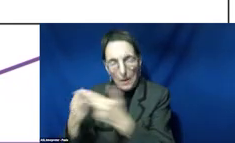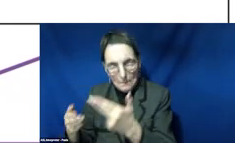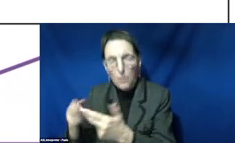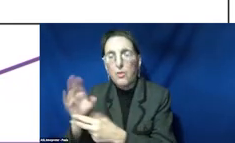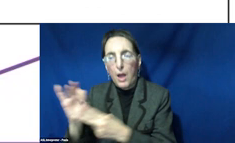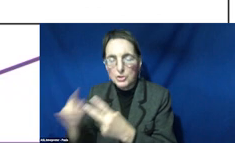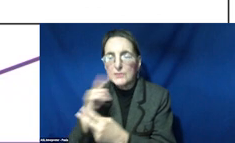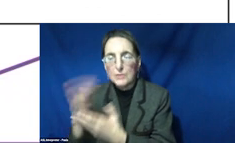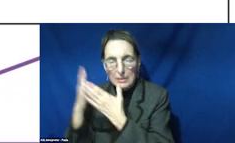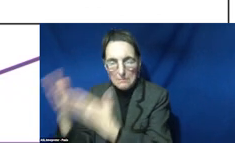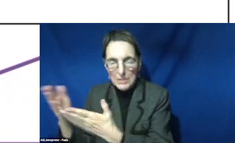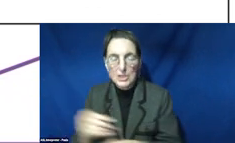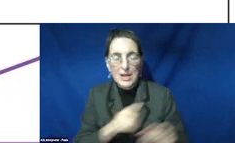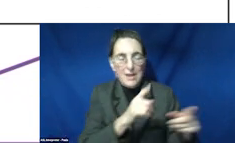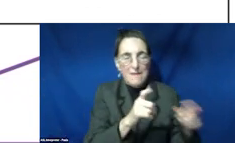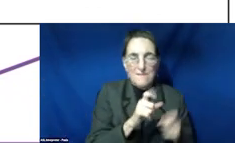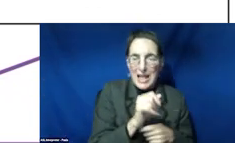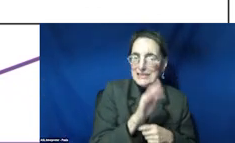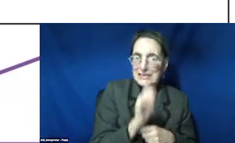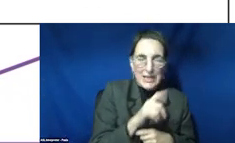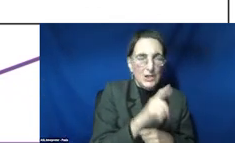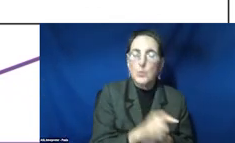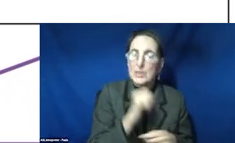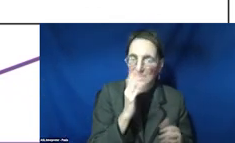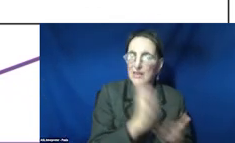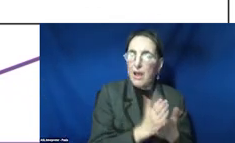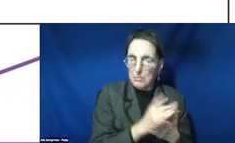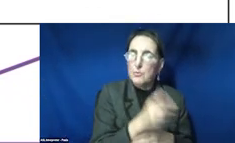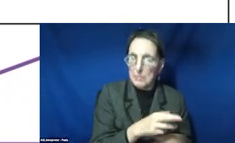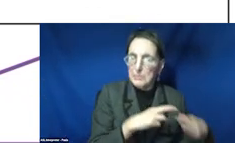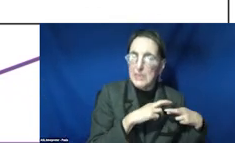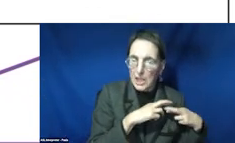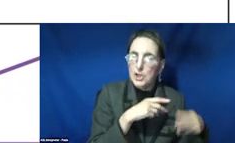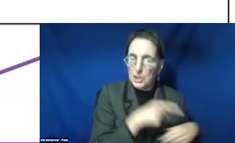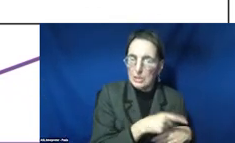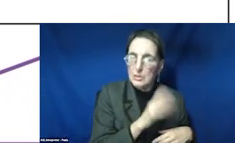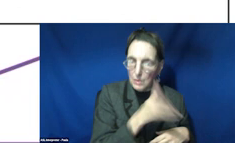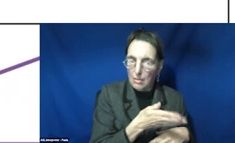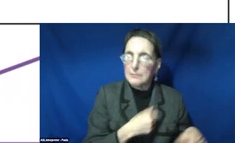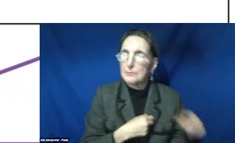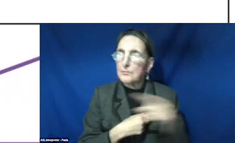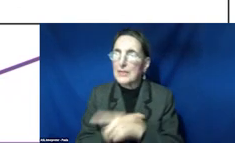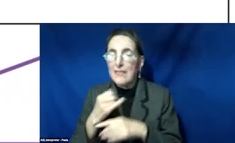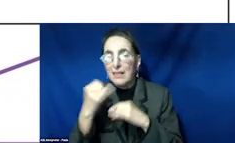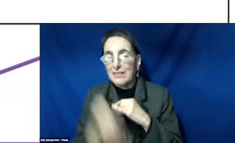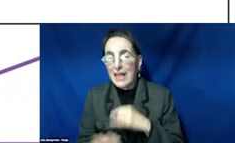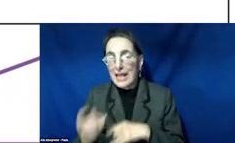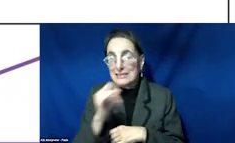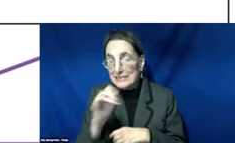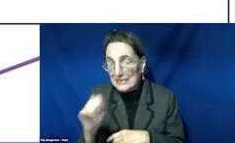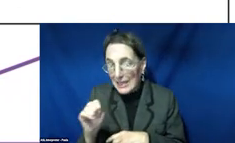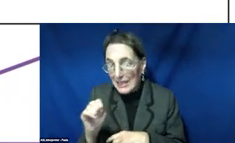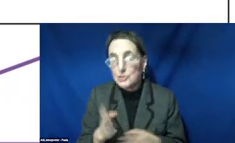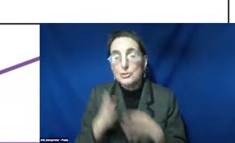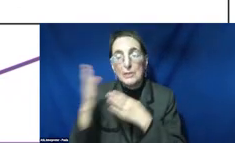surprised when you come across these. So the last date to submit any new